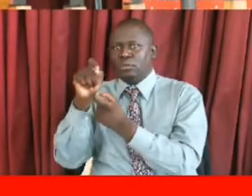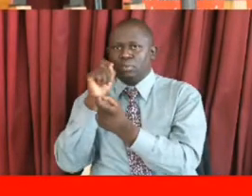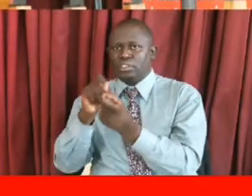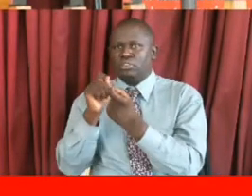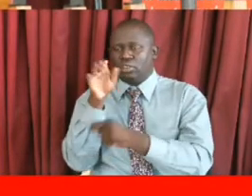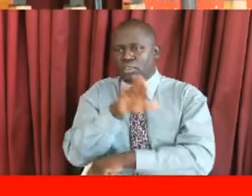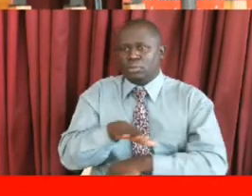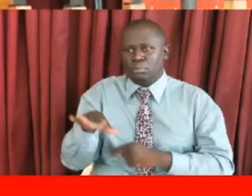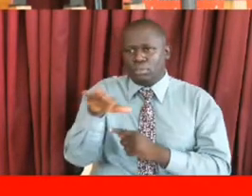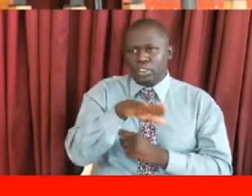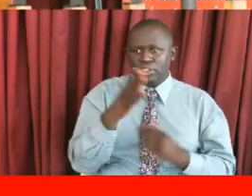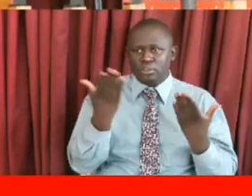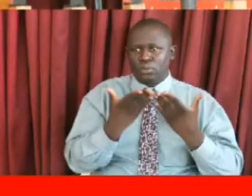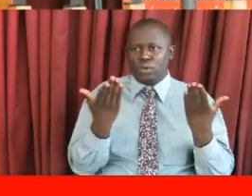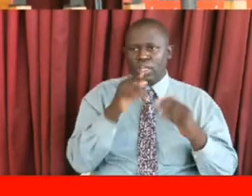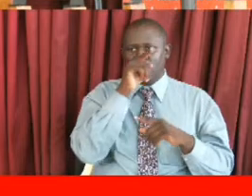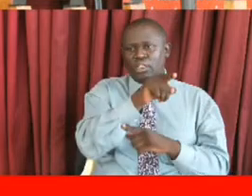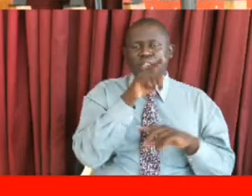sits